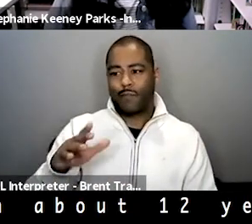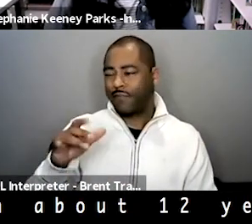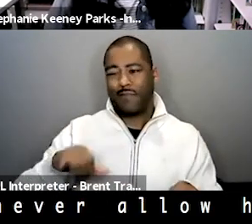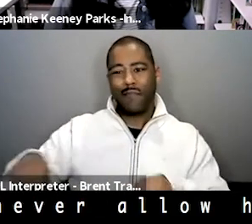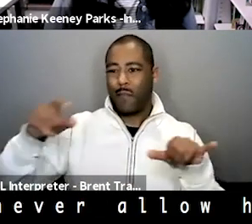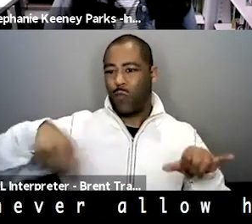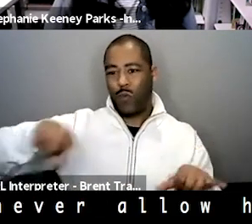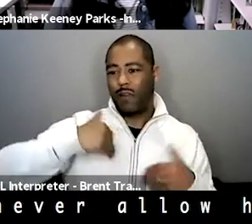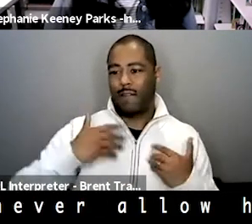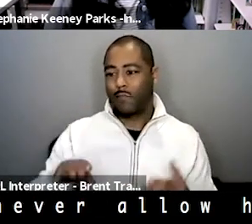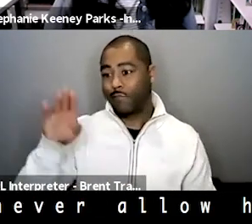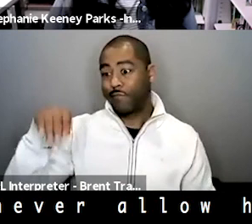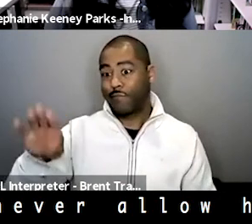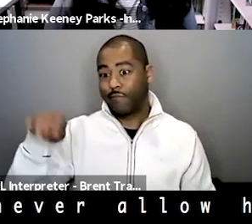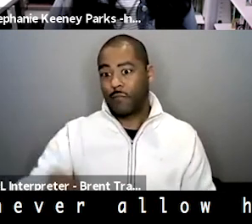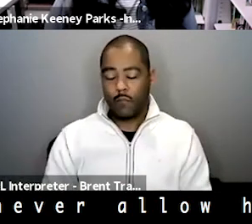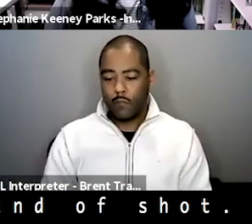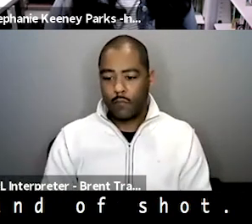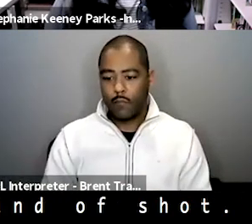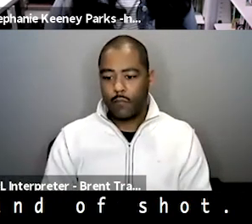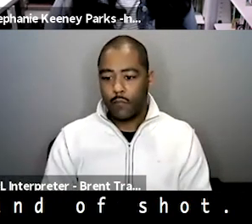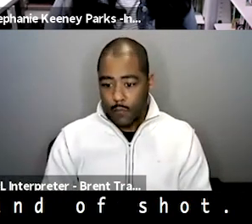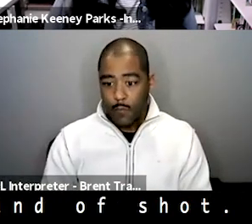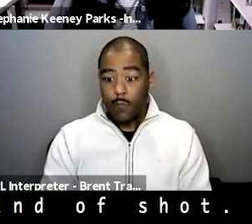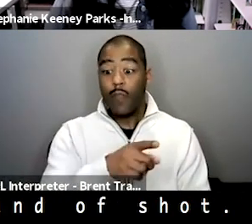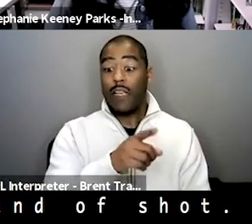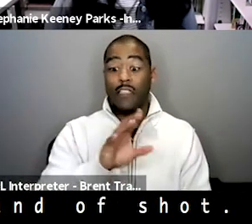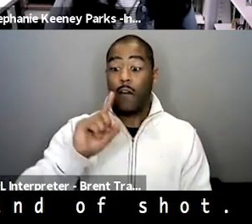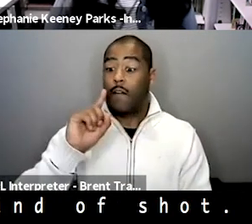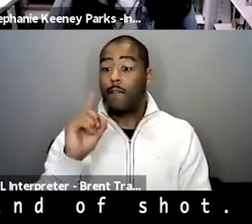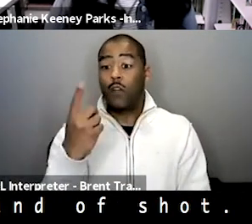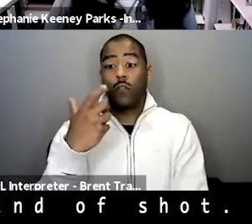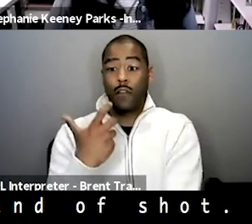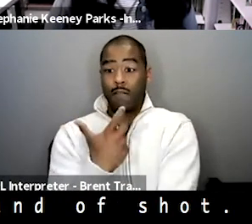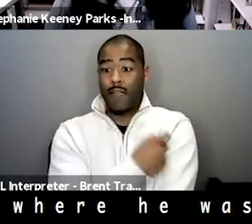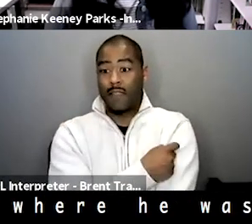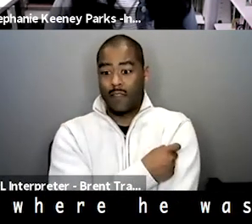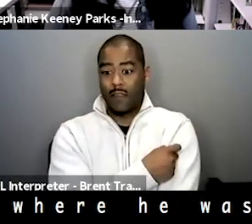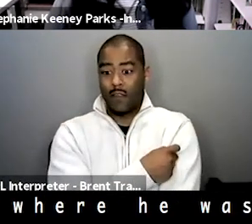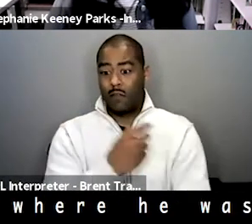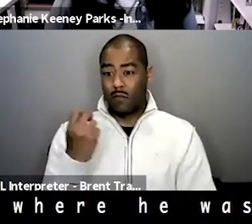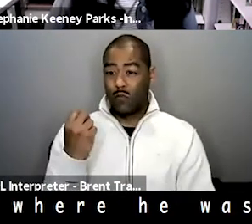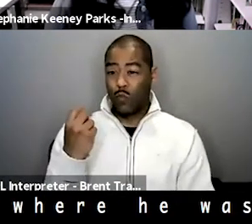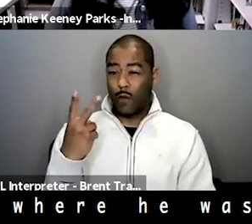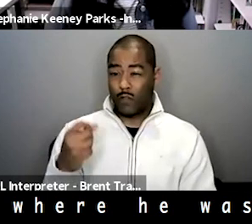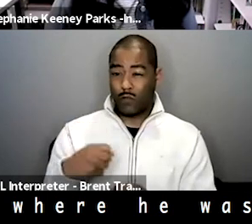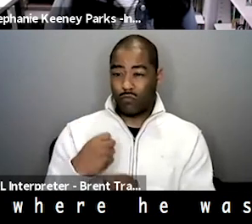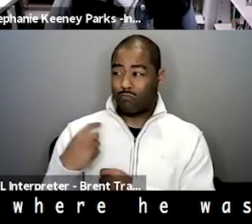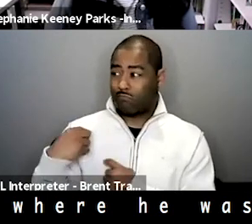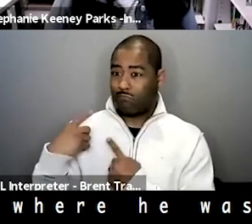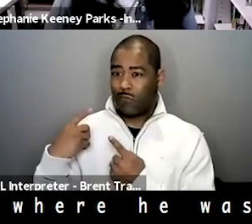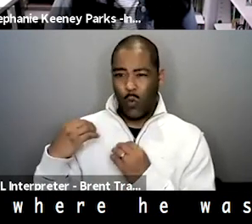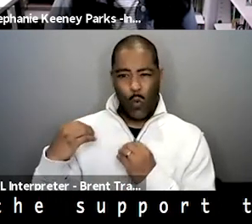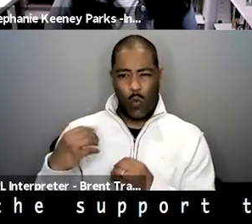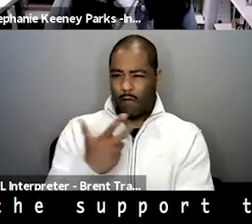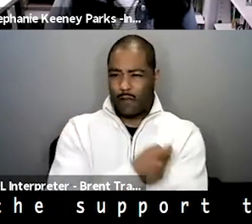vaccine in about 12 years, which he would never allow himself to get any kind of shot. But the community